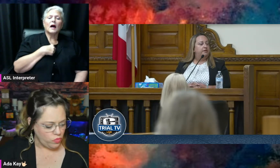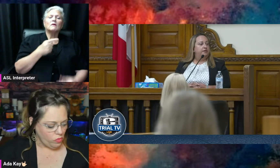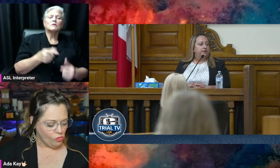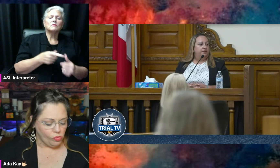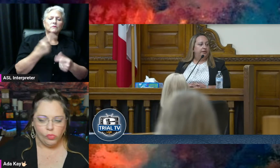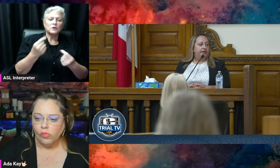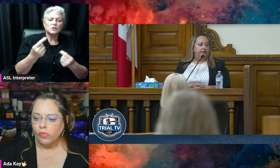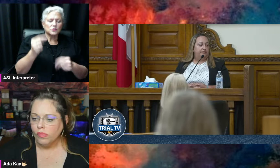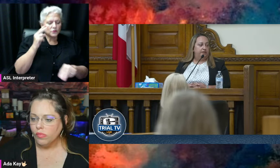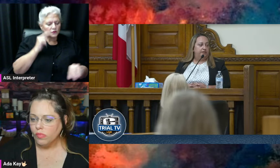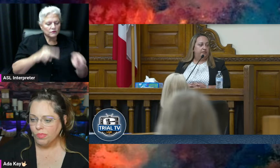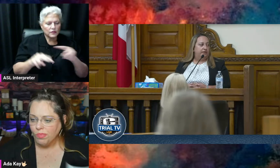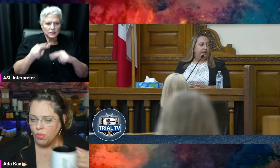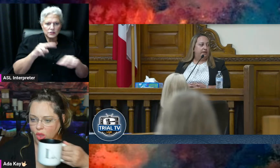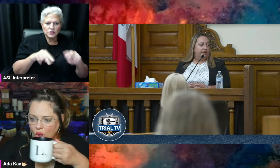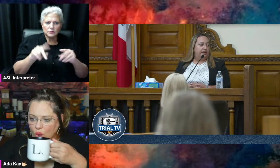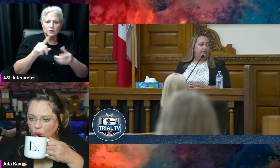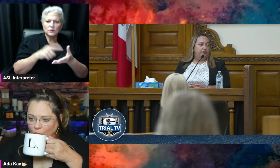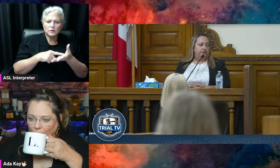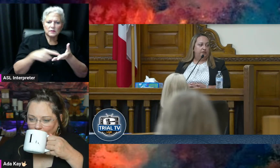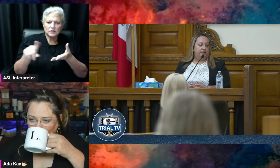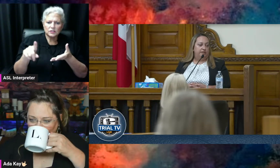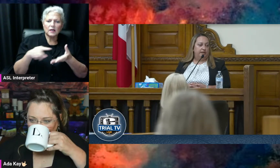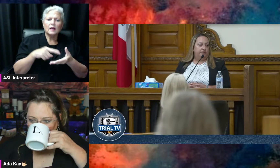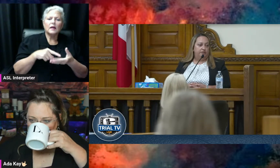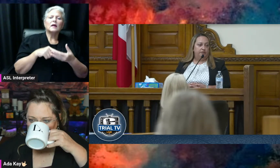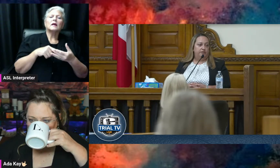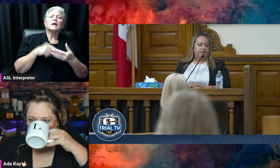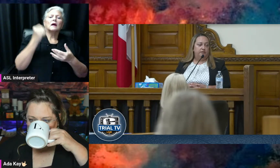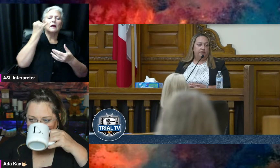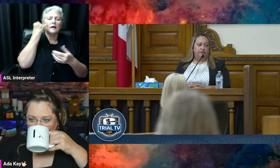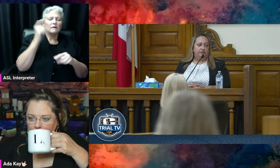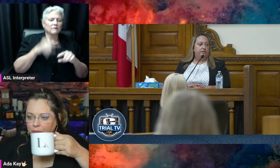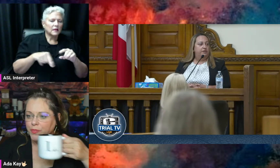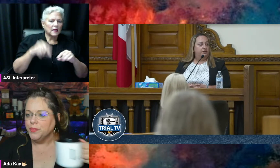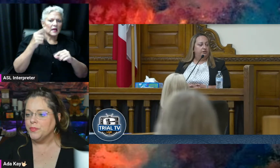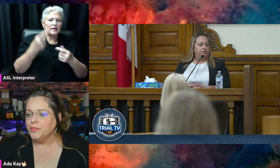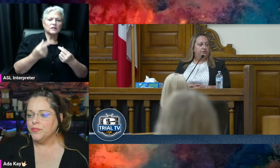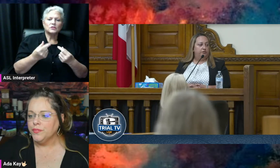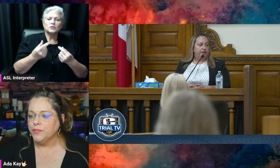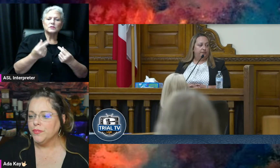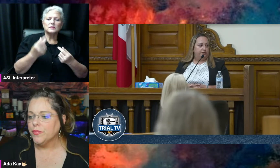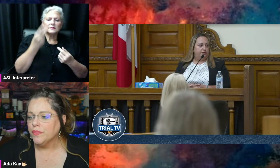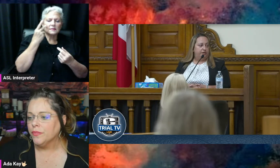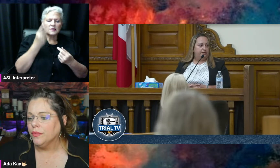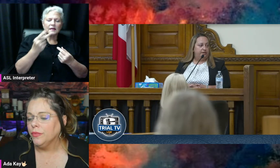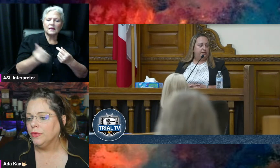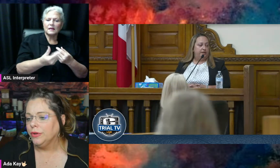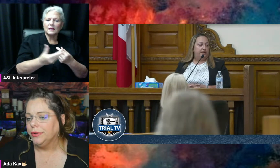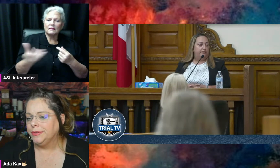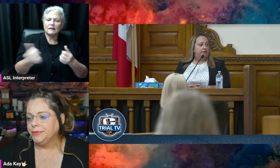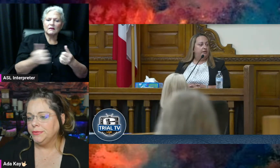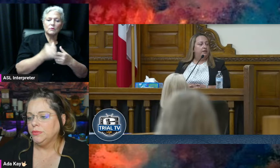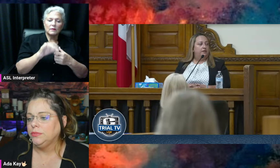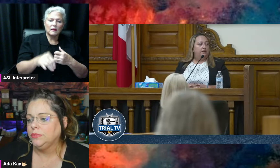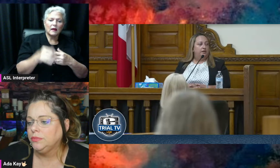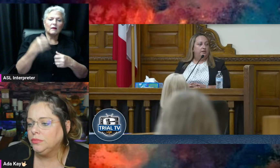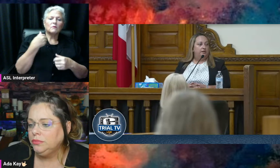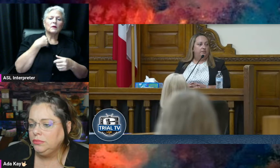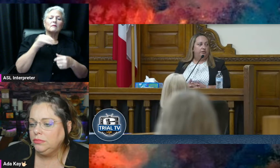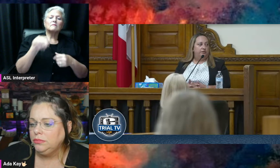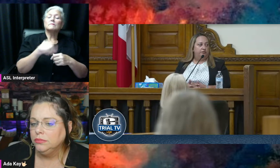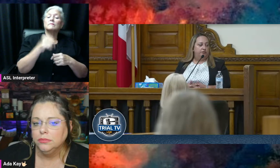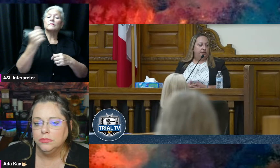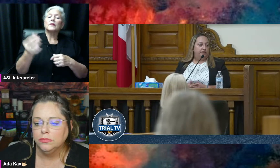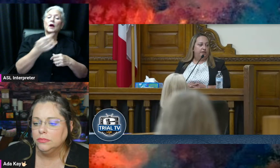light. If I can't see anything with that, we have alternate light sources that we can use to try to visualize DNA.